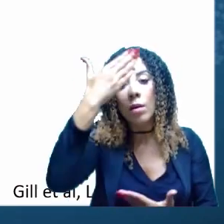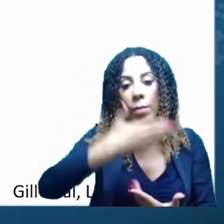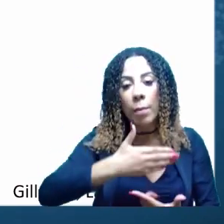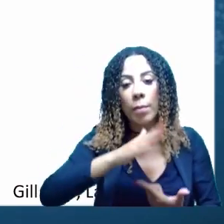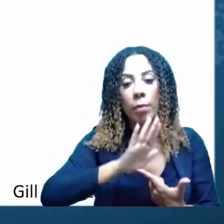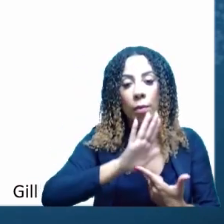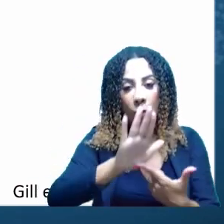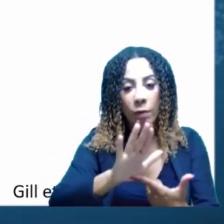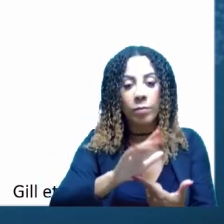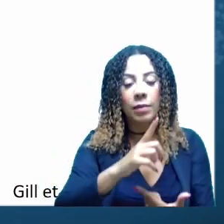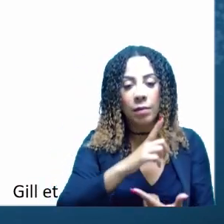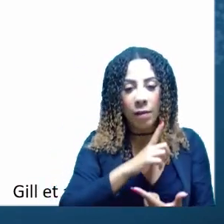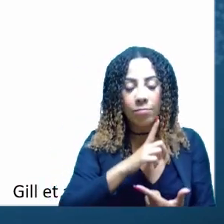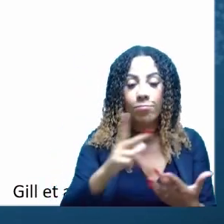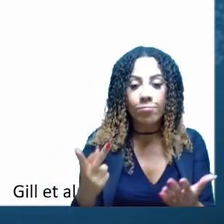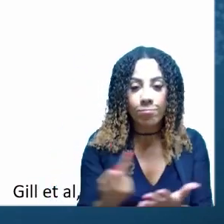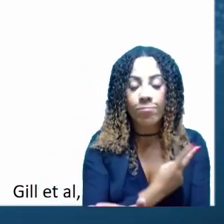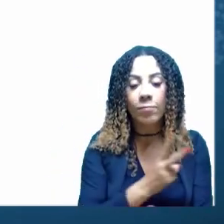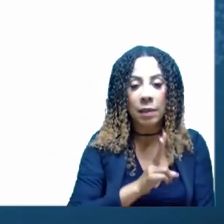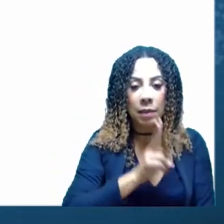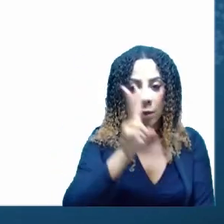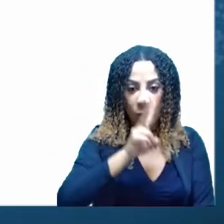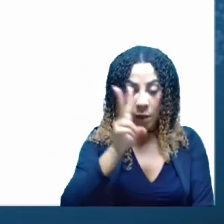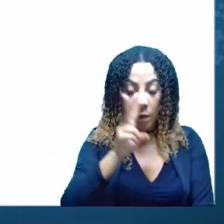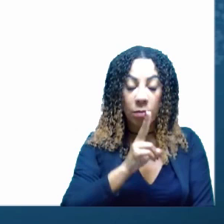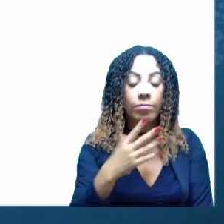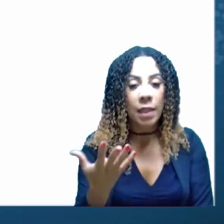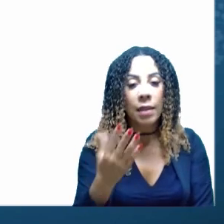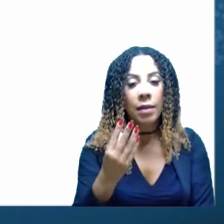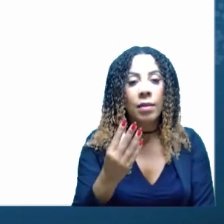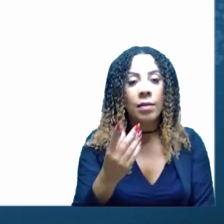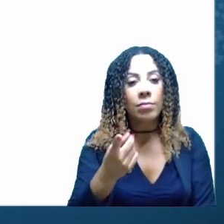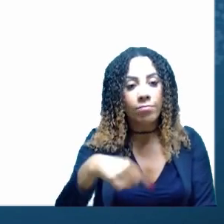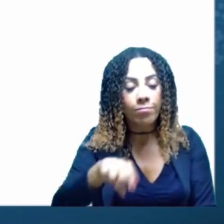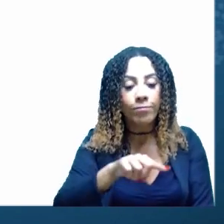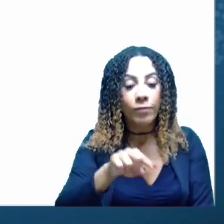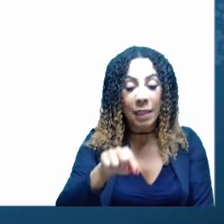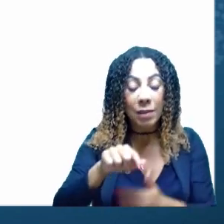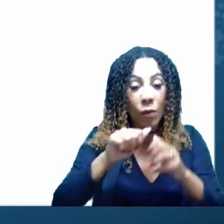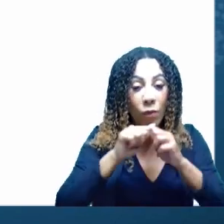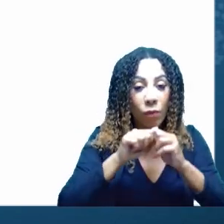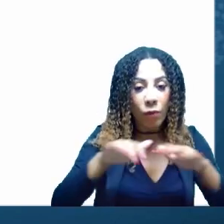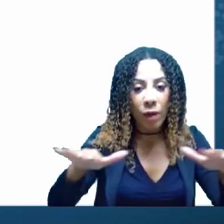that RSV was having a major impact. So that's sort of where we